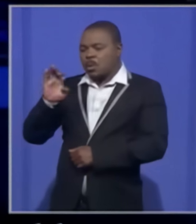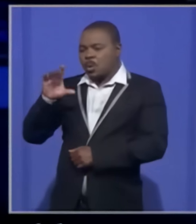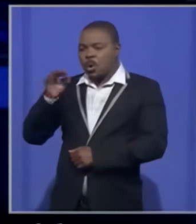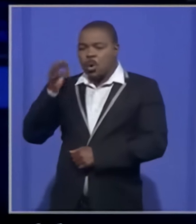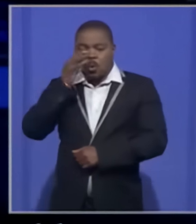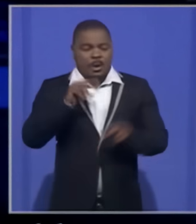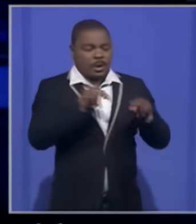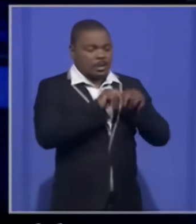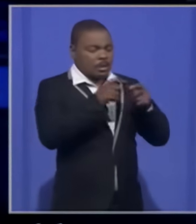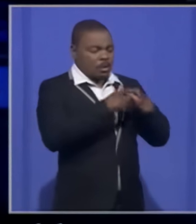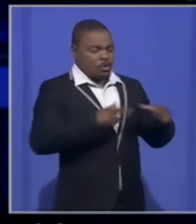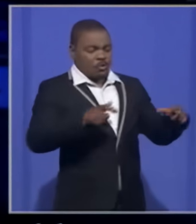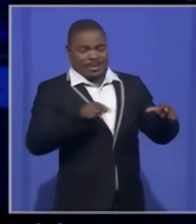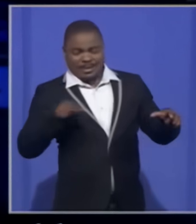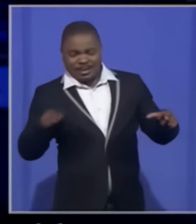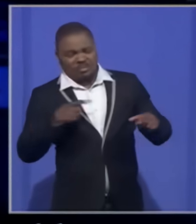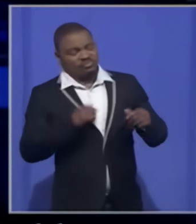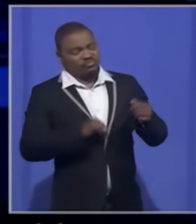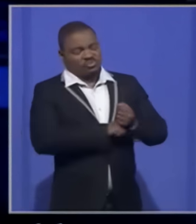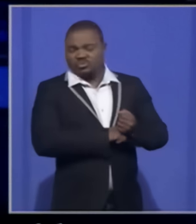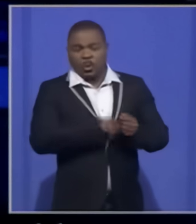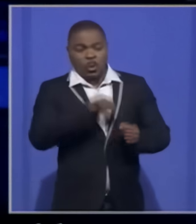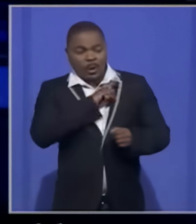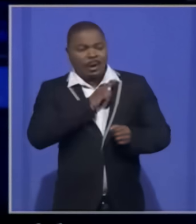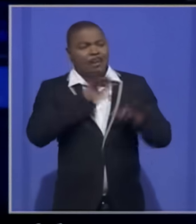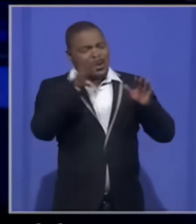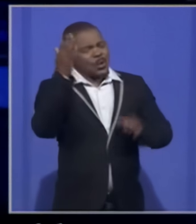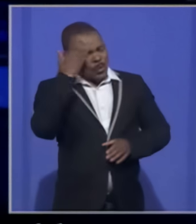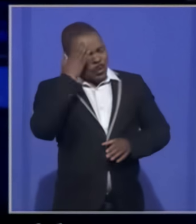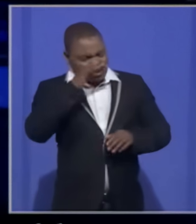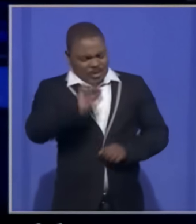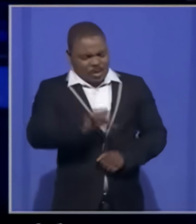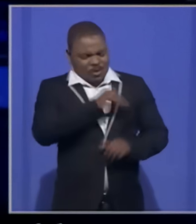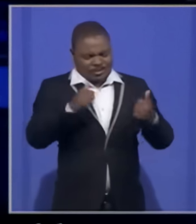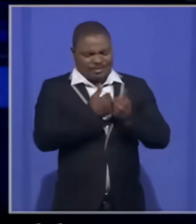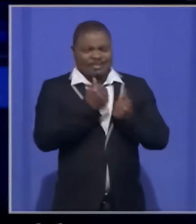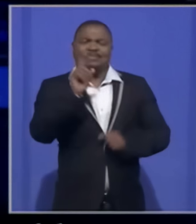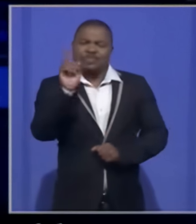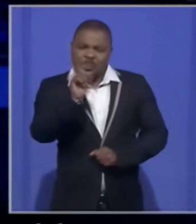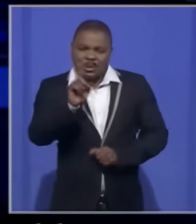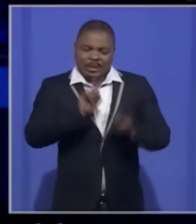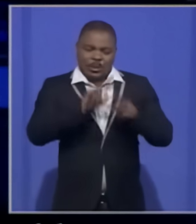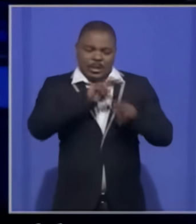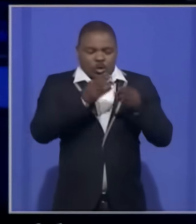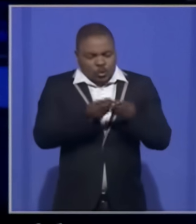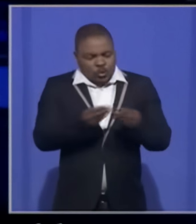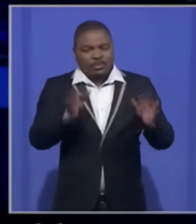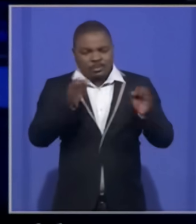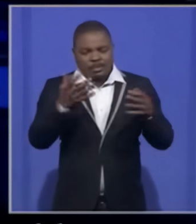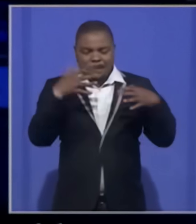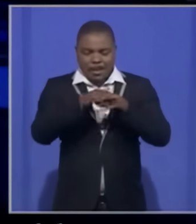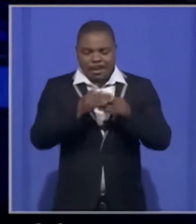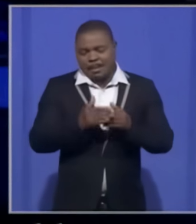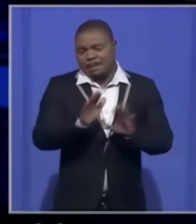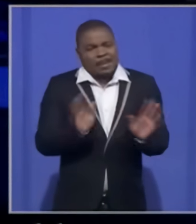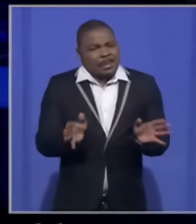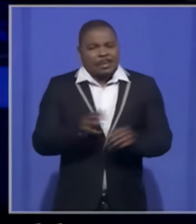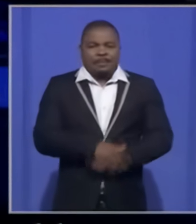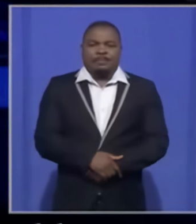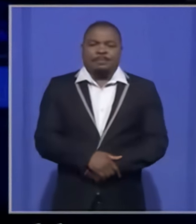hore baahi ba tseba diphephetso tseo naha e tobane le tsona, mme tse hlokang tharollo e tshwarehang hore e tla kenngwe tshebetsong.